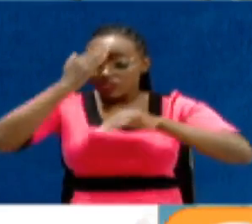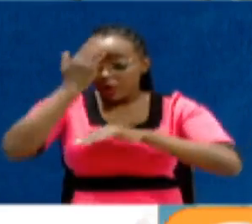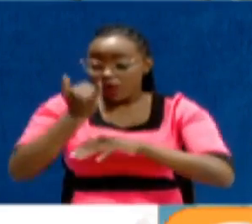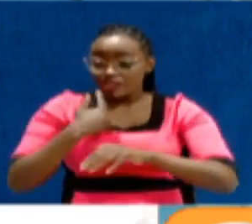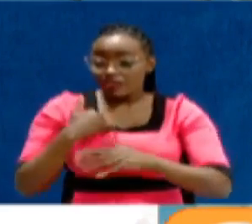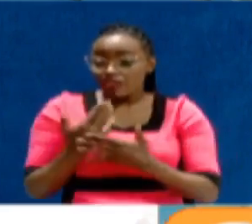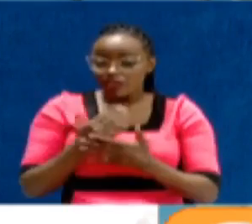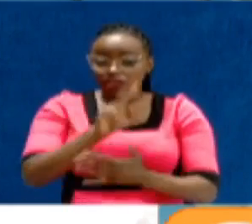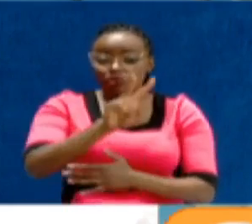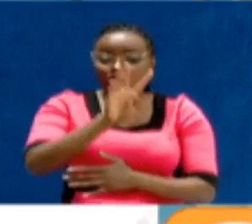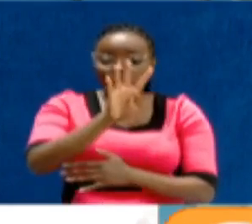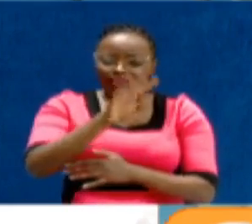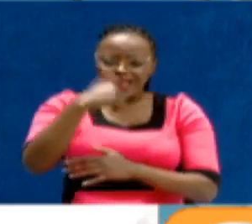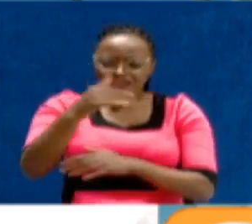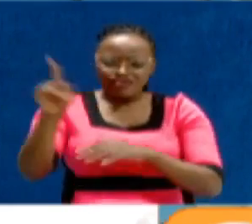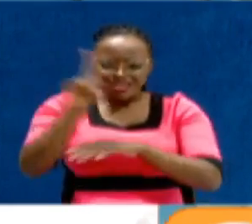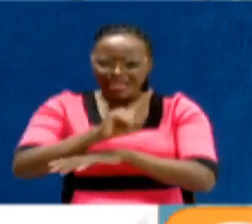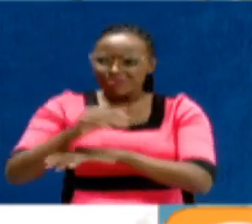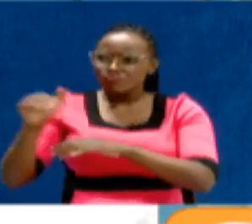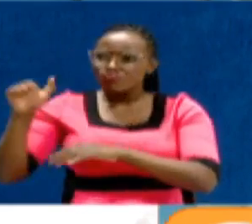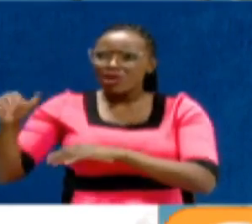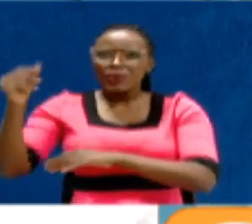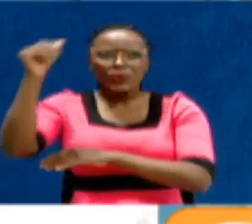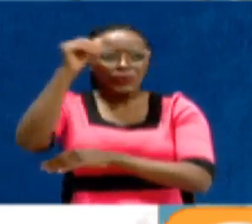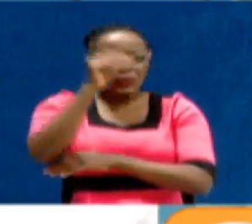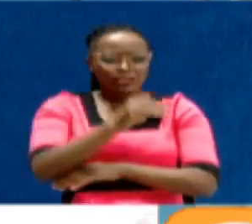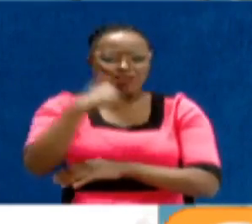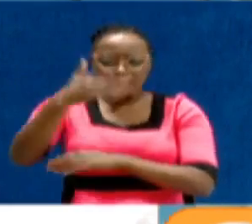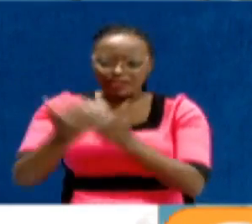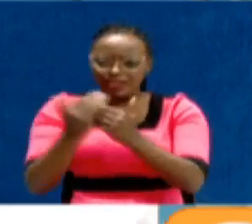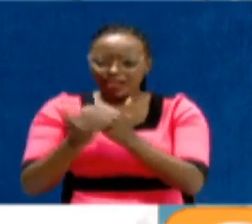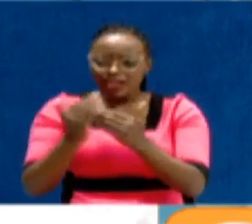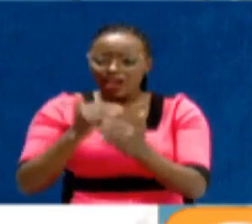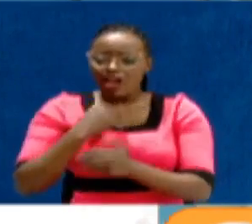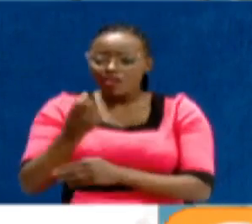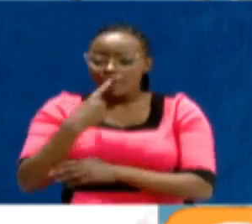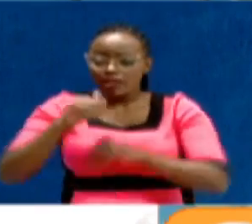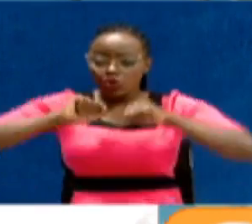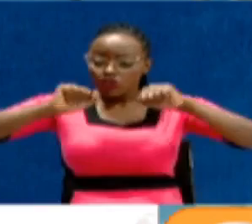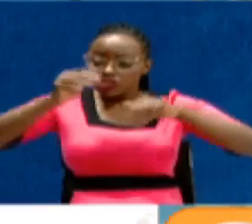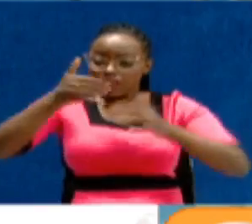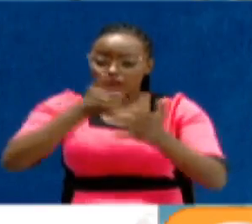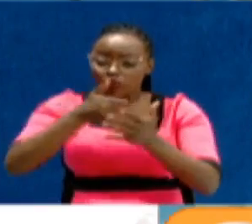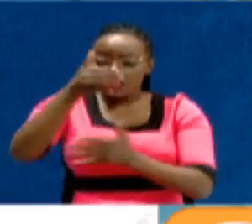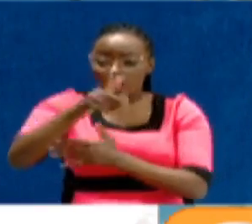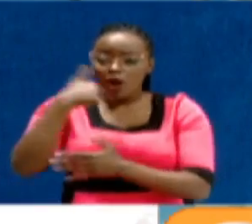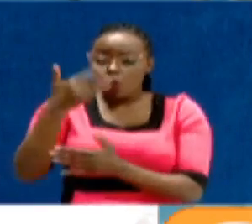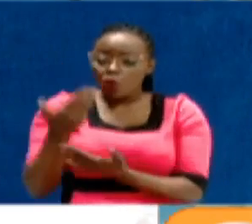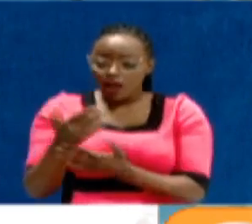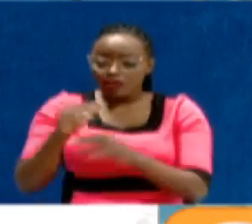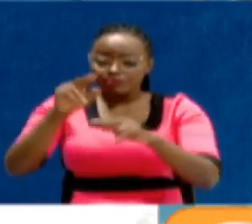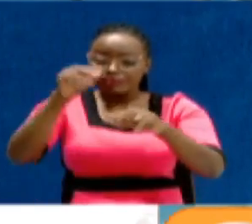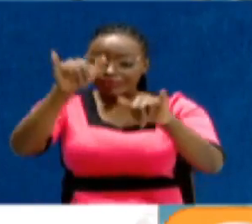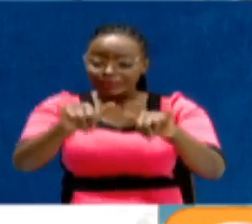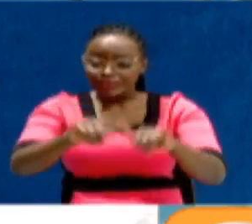patient is on a 24/7 basis. So the patient has to be monitored throughout. So we usually have medical officers as well, who are stationed in